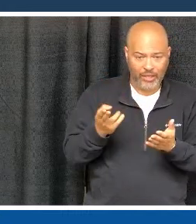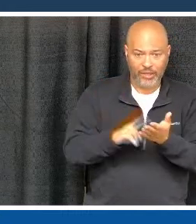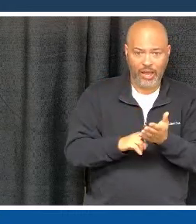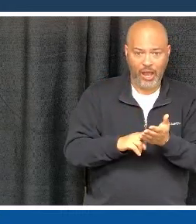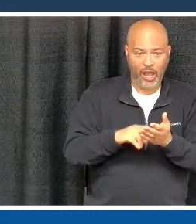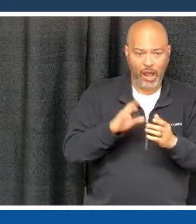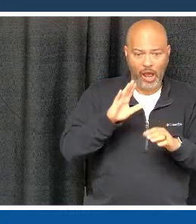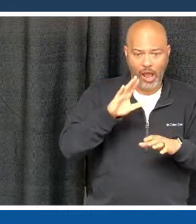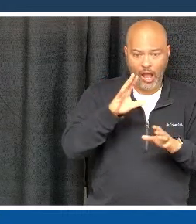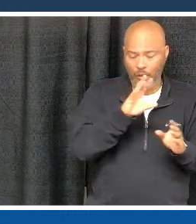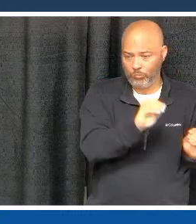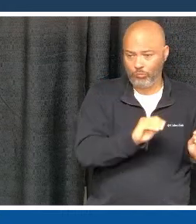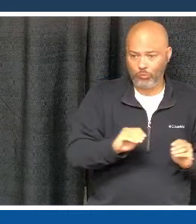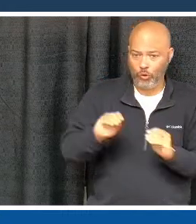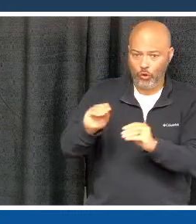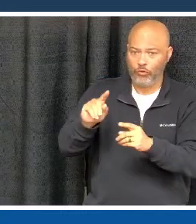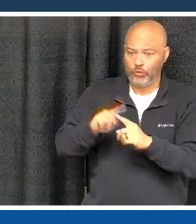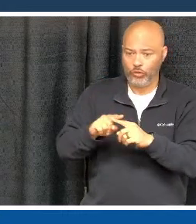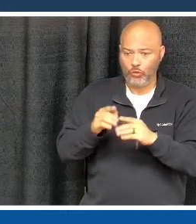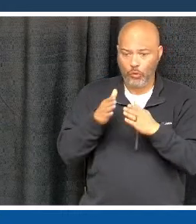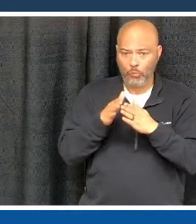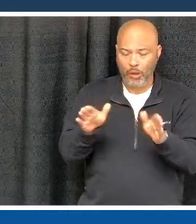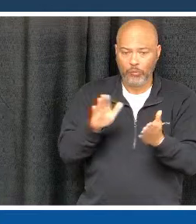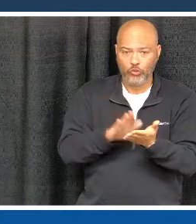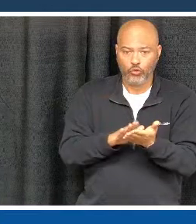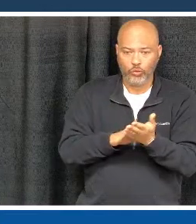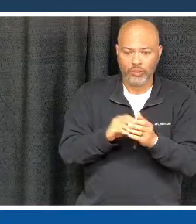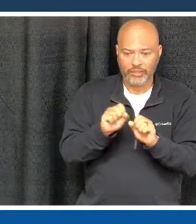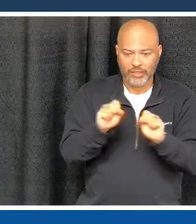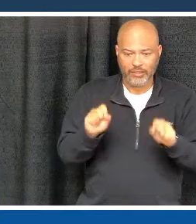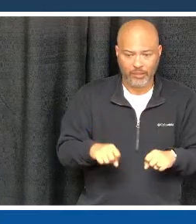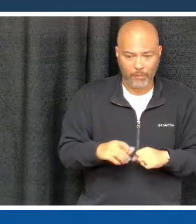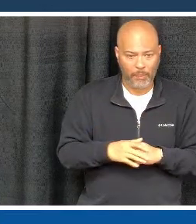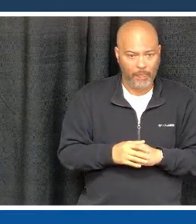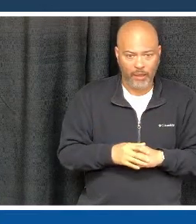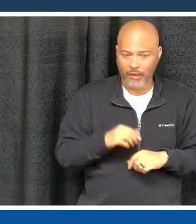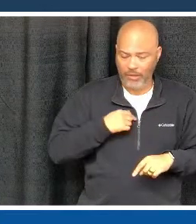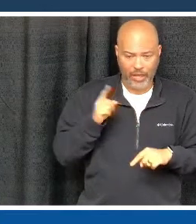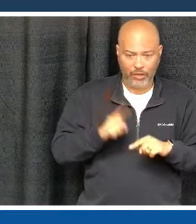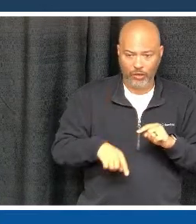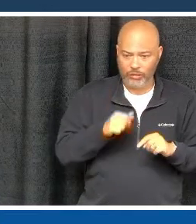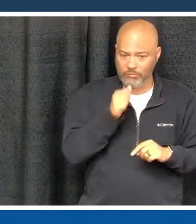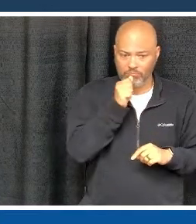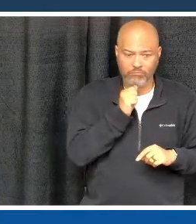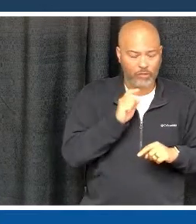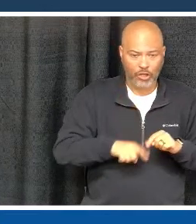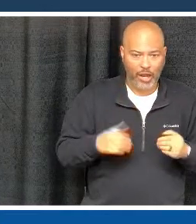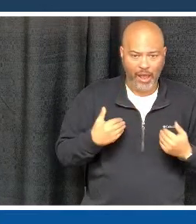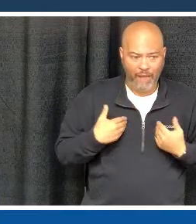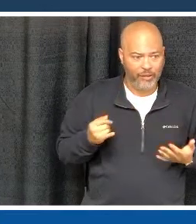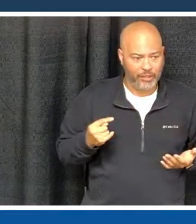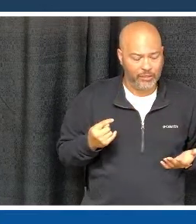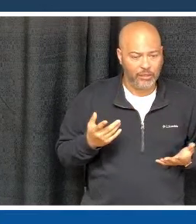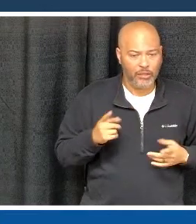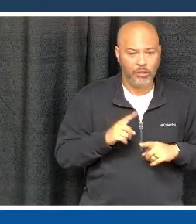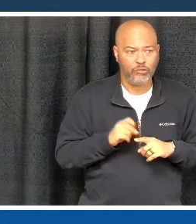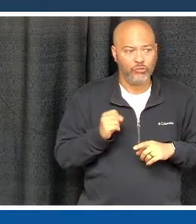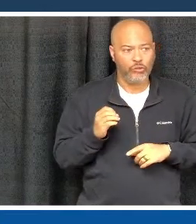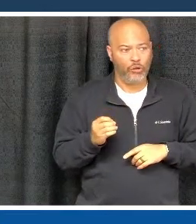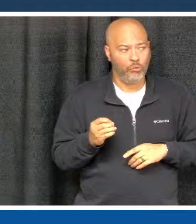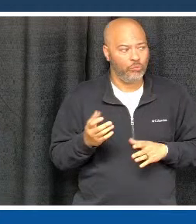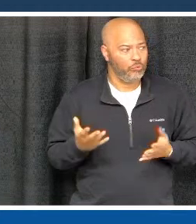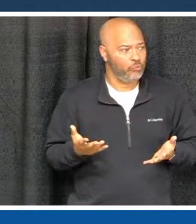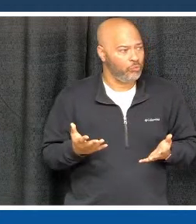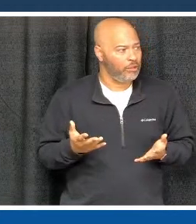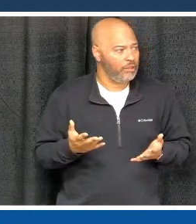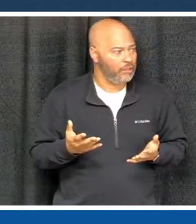them all into the public school system? They wouldn't be able to handle it. But in any case,